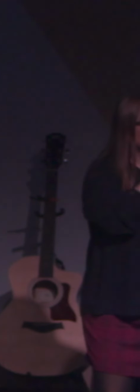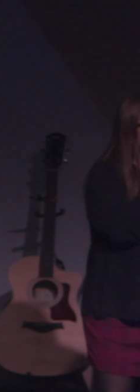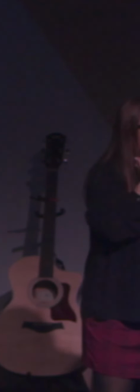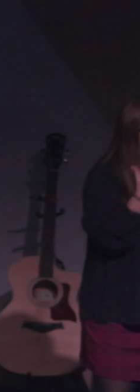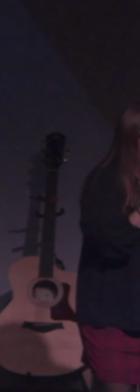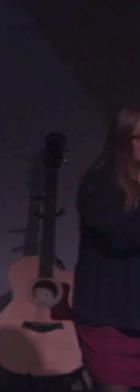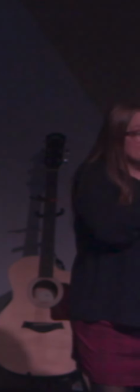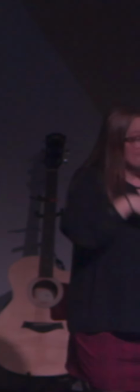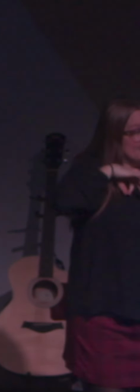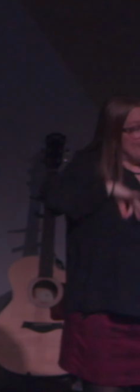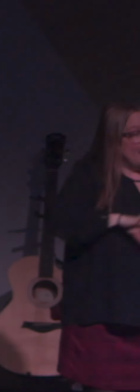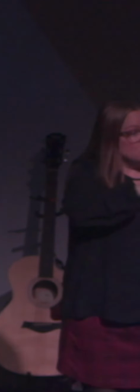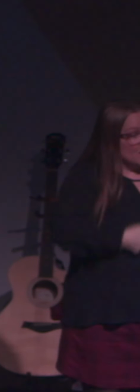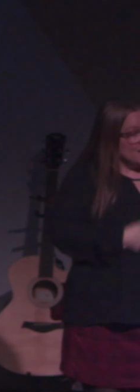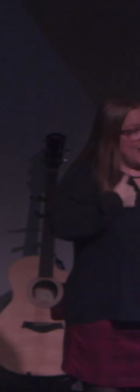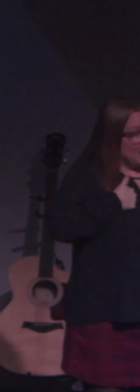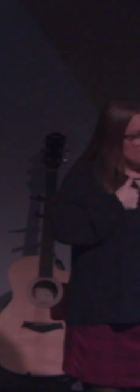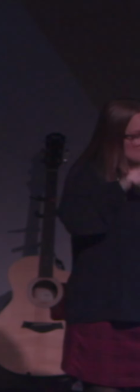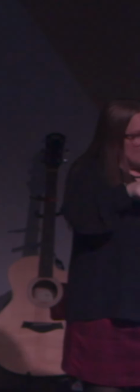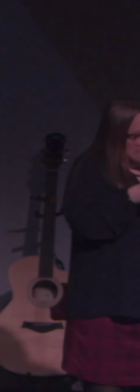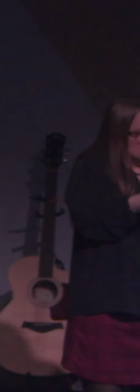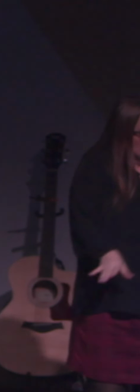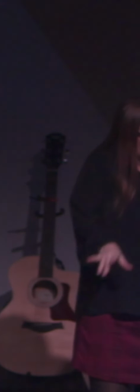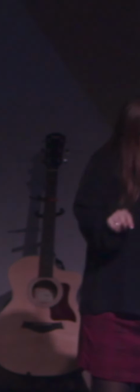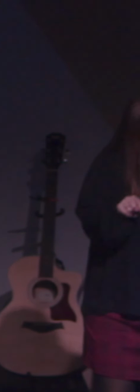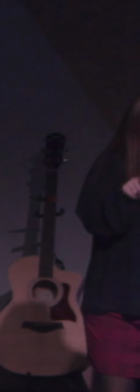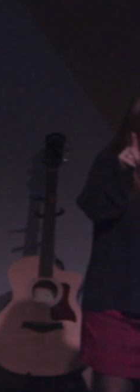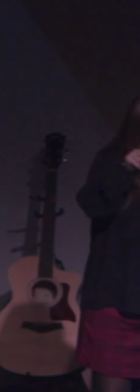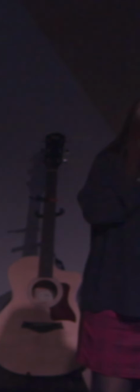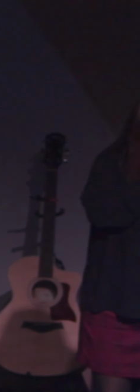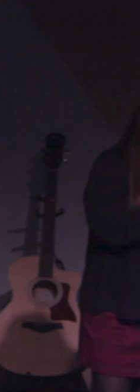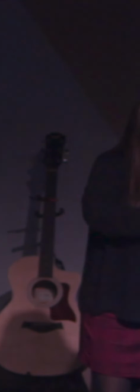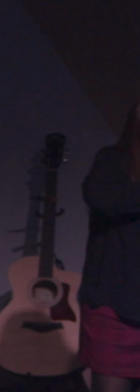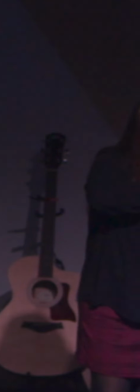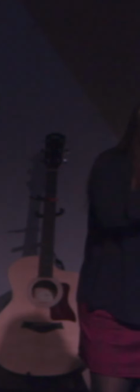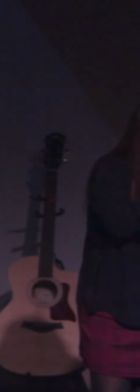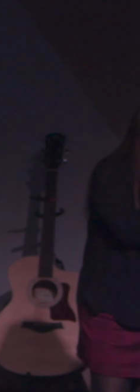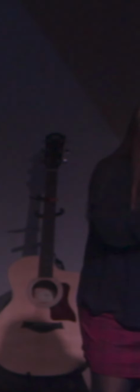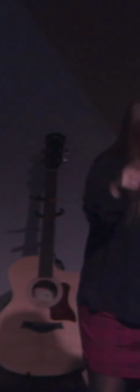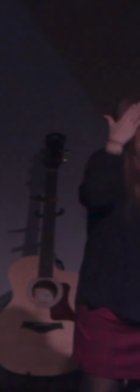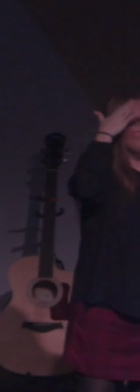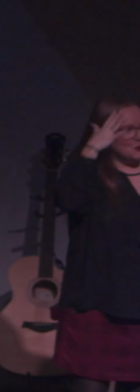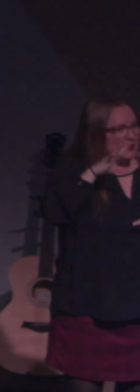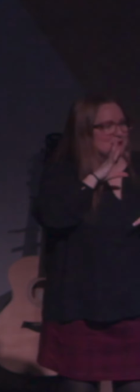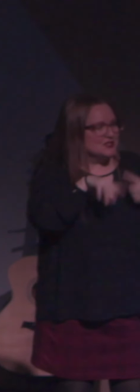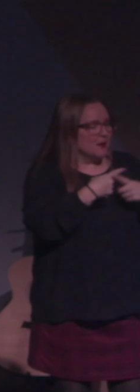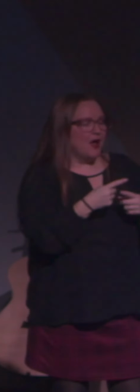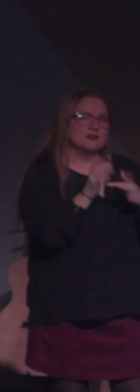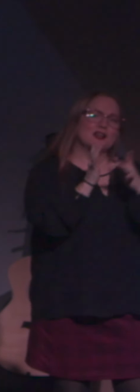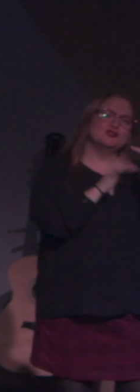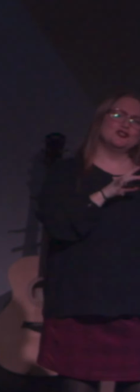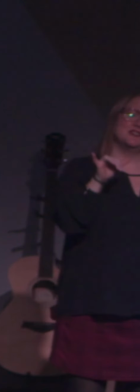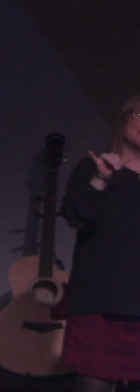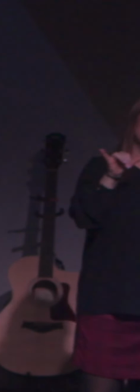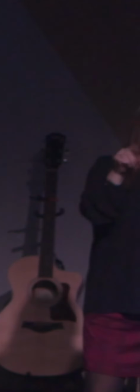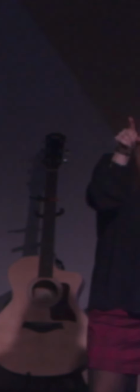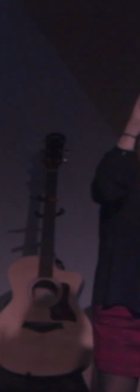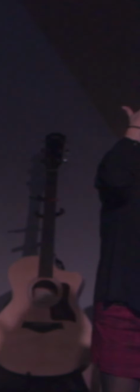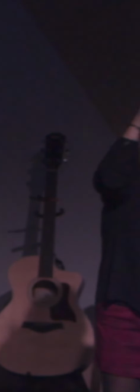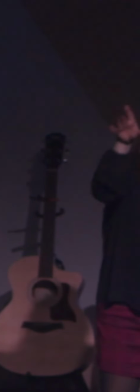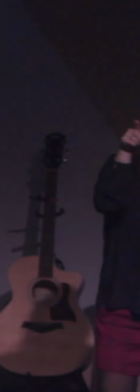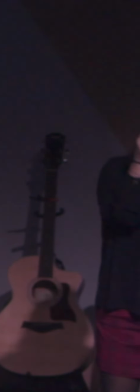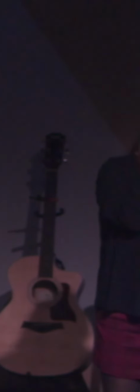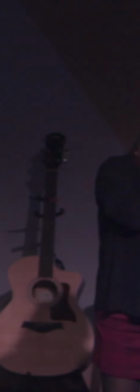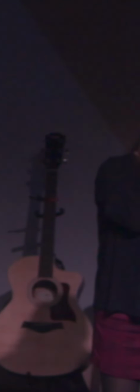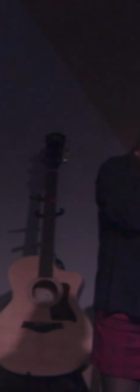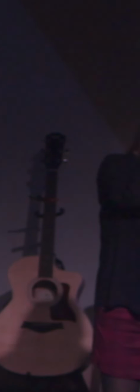gain your life, you have to lose it. He actually meant that. Like, he actually knew what he's talking about. Like, I'm like, Jesus, you're a smart one. You